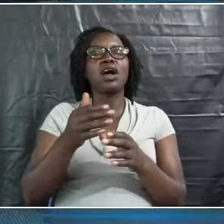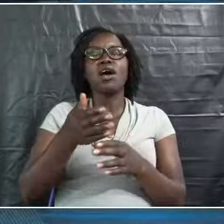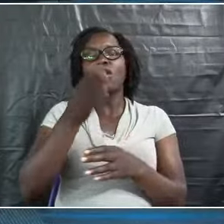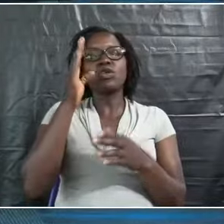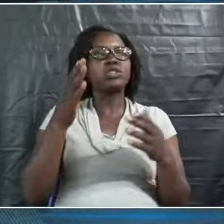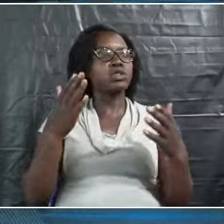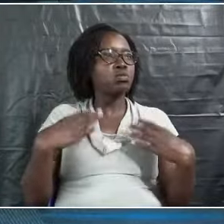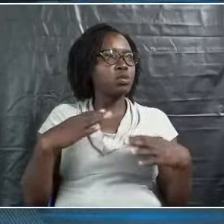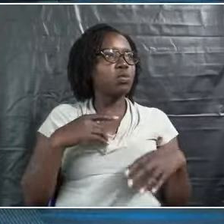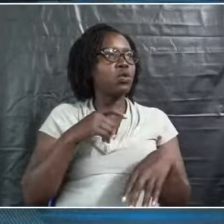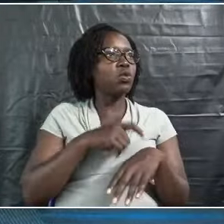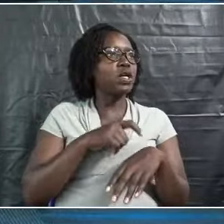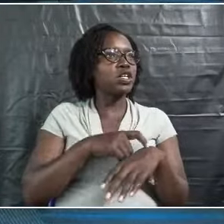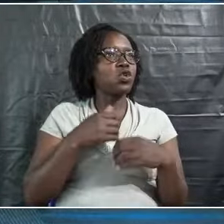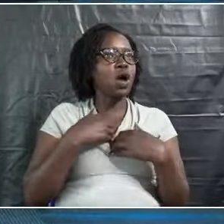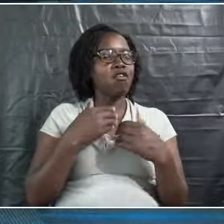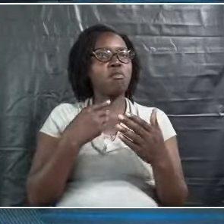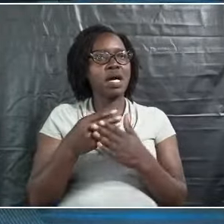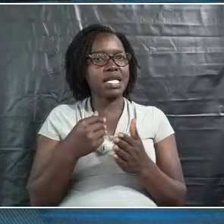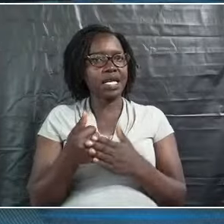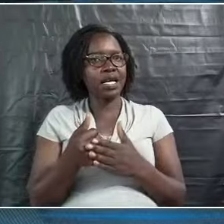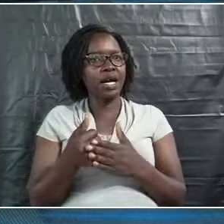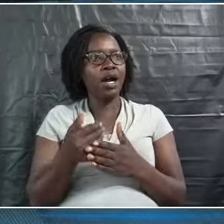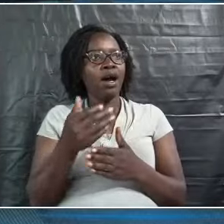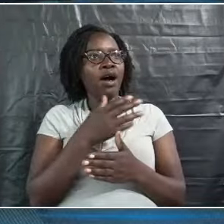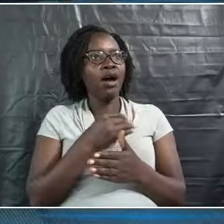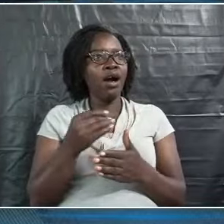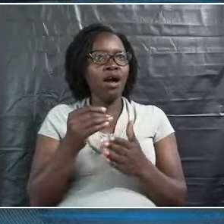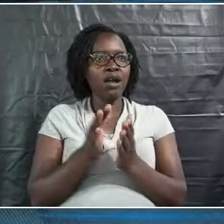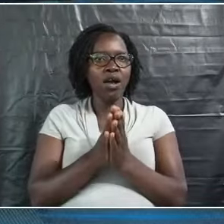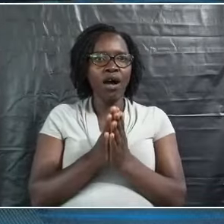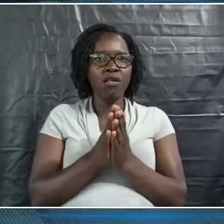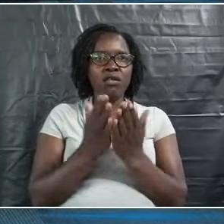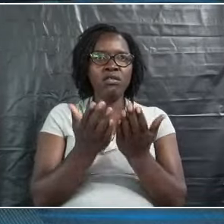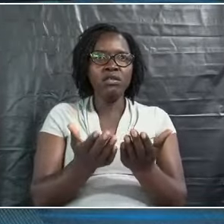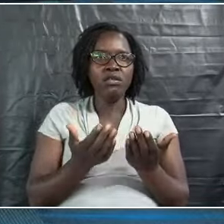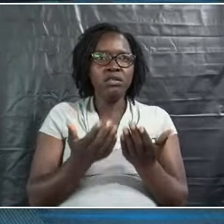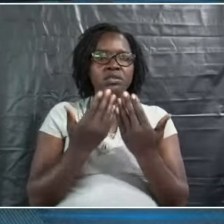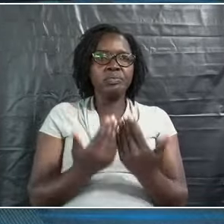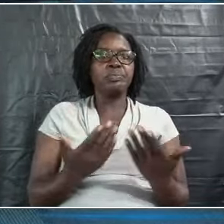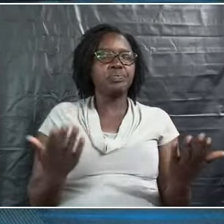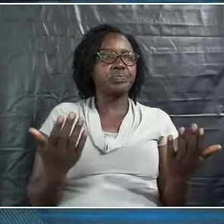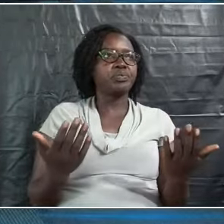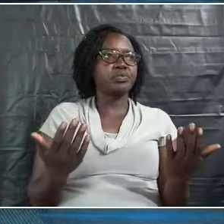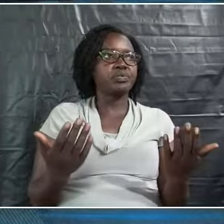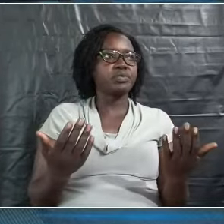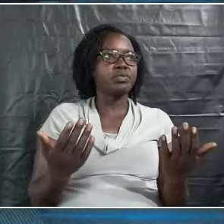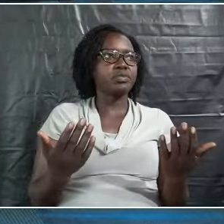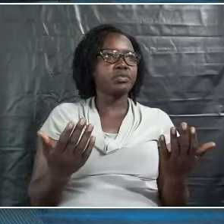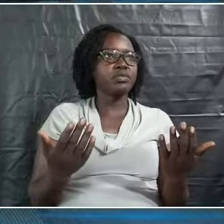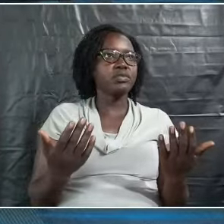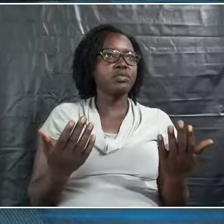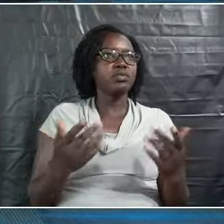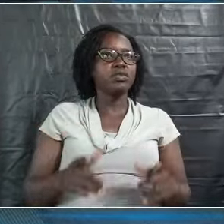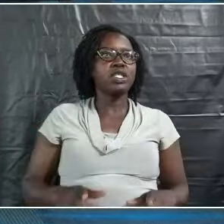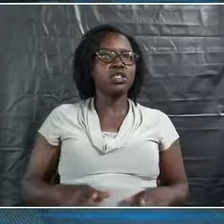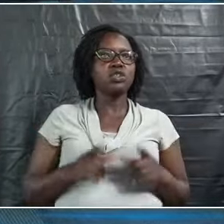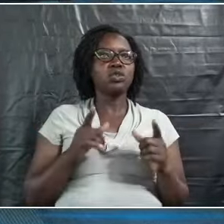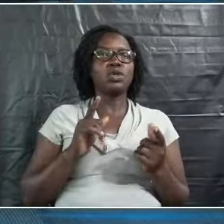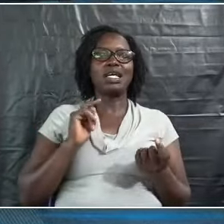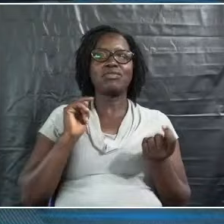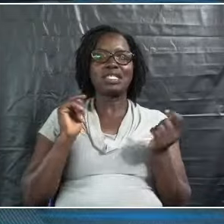people. When you have money and you have means and you have property and your life has